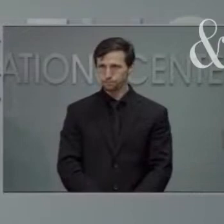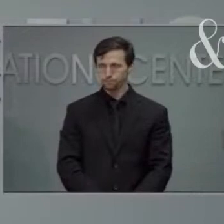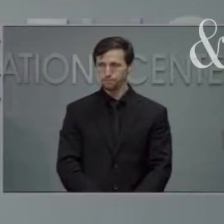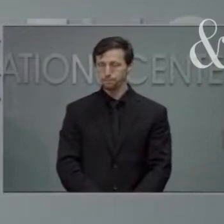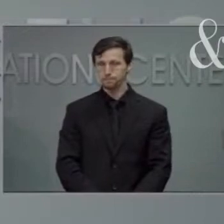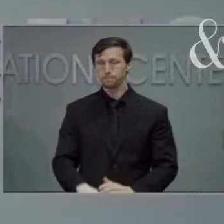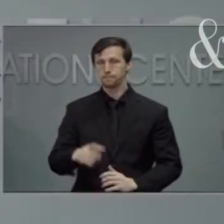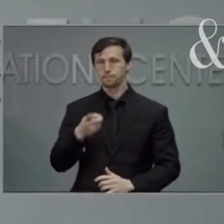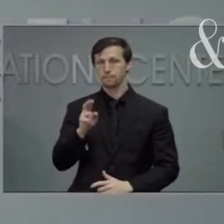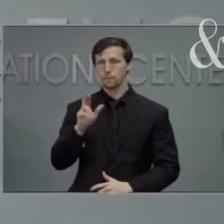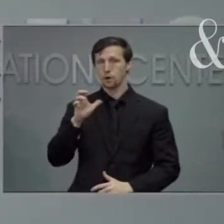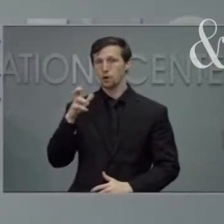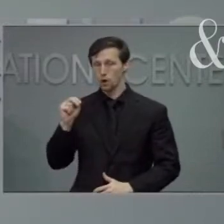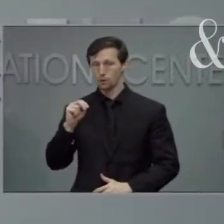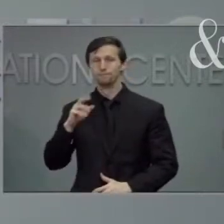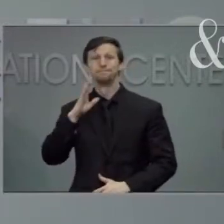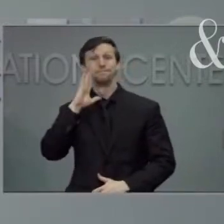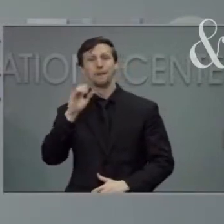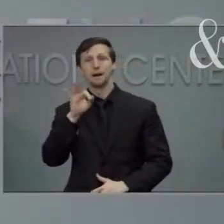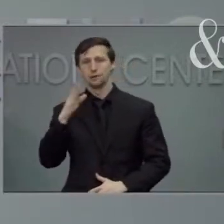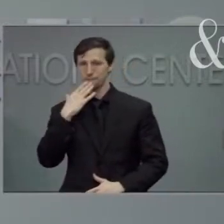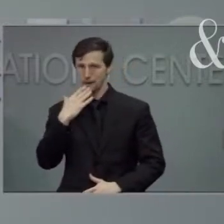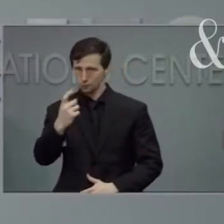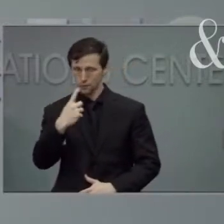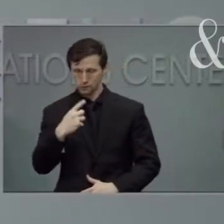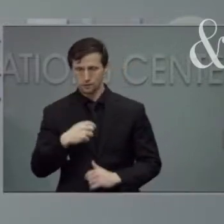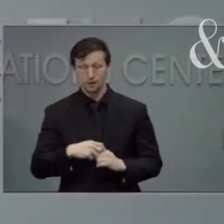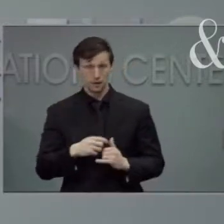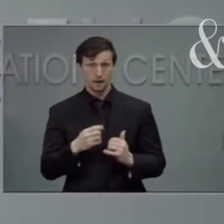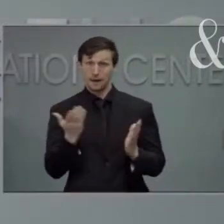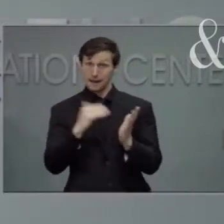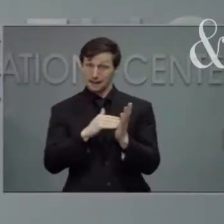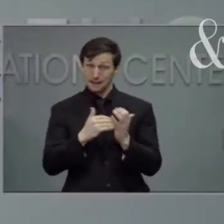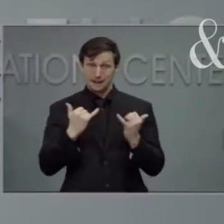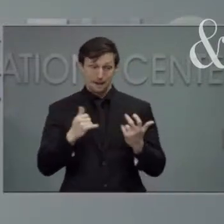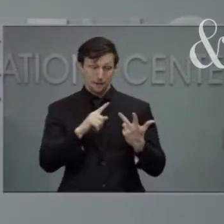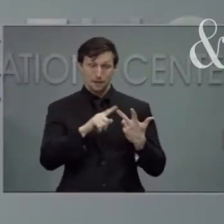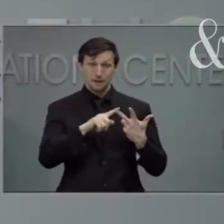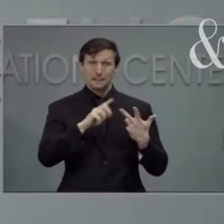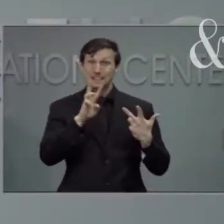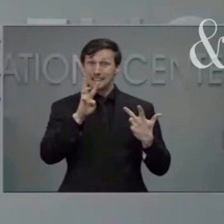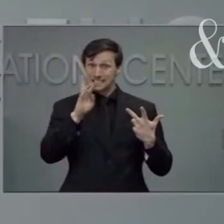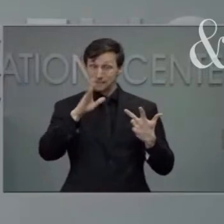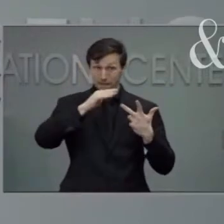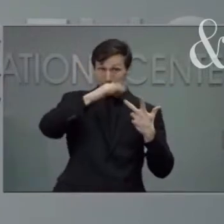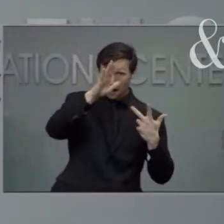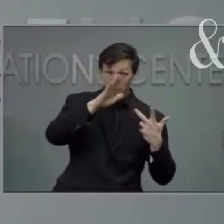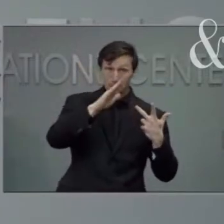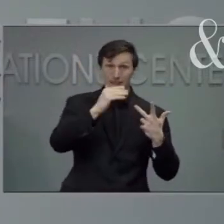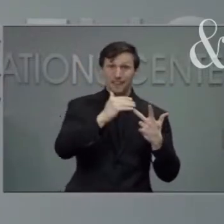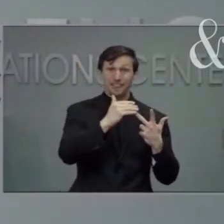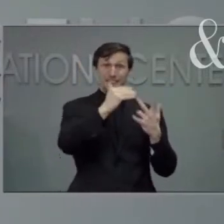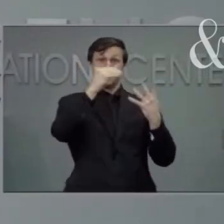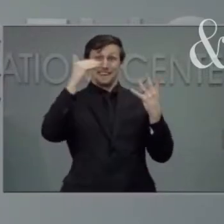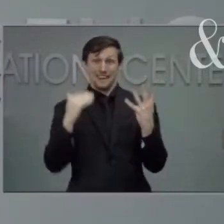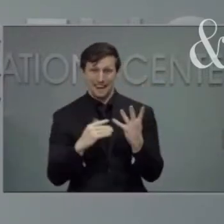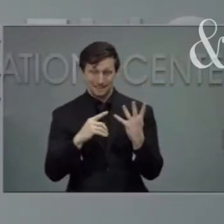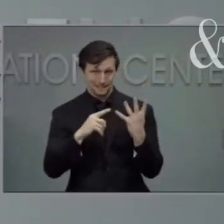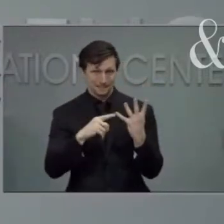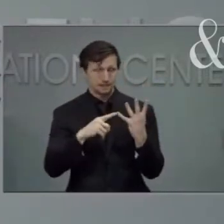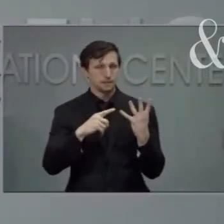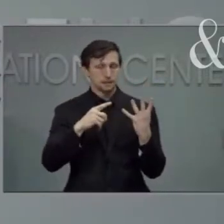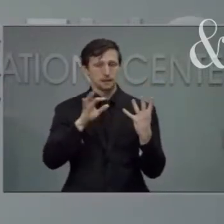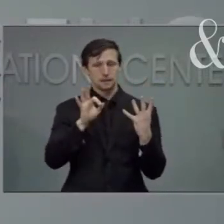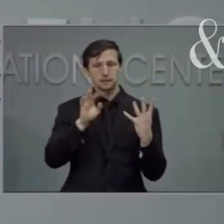Hi, Jeff. Thanks. So again, just to reiterate, we're currently vaccinating those that are 65 and up. The next group that we would get to are our